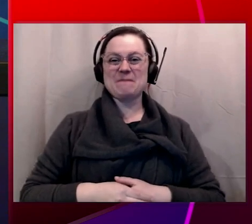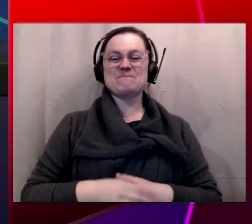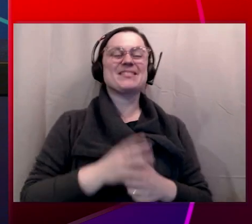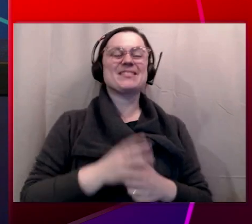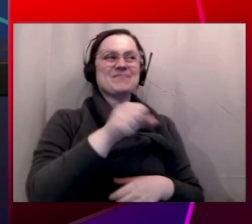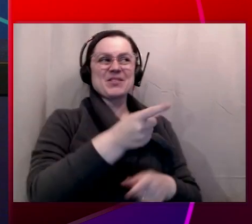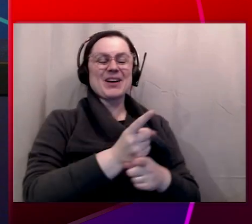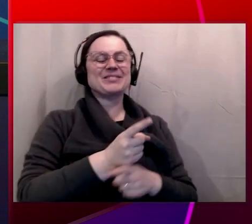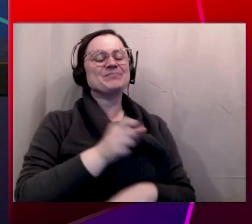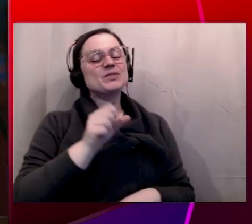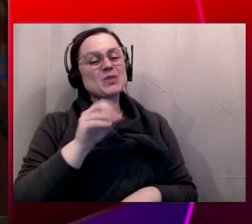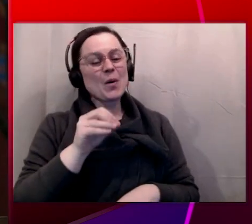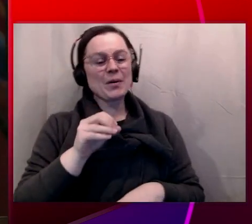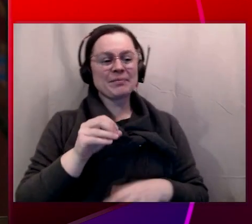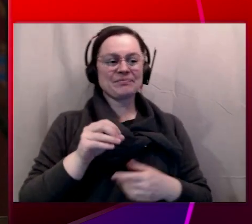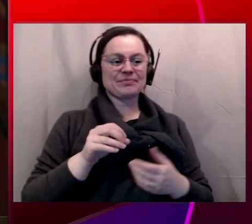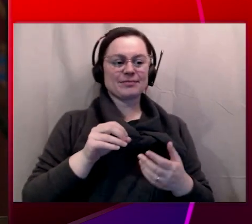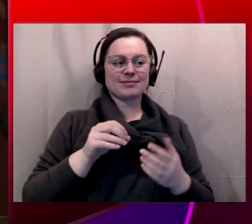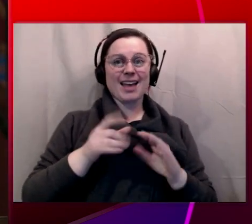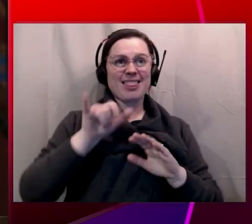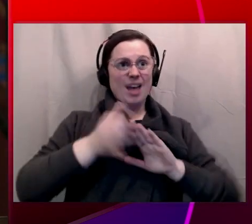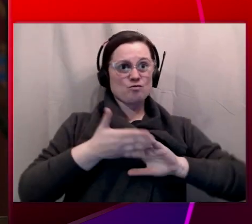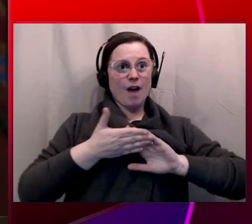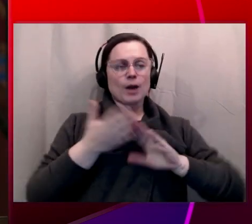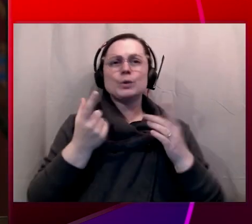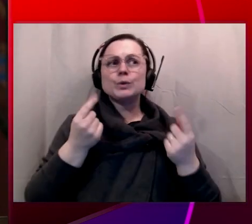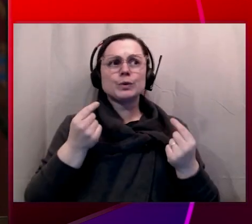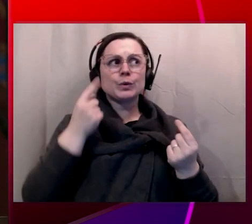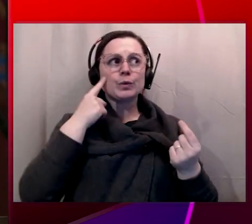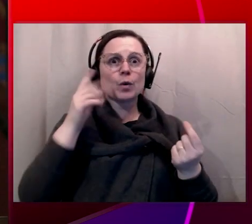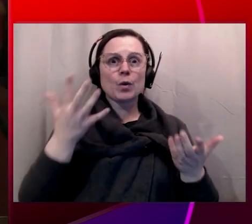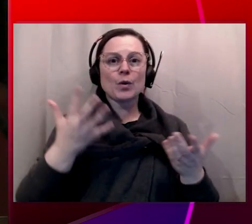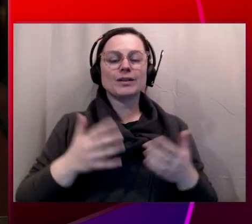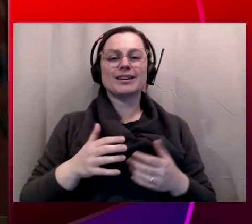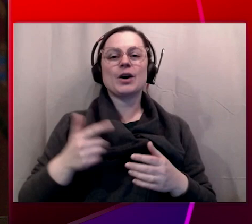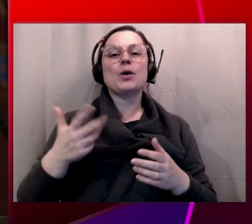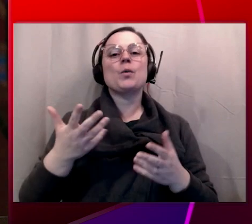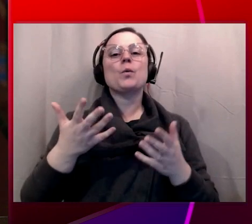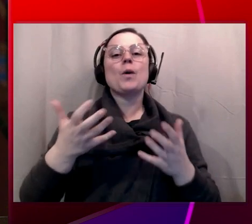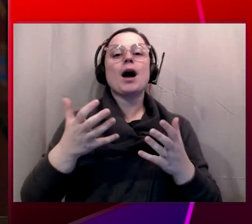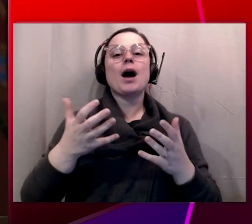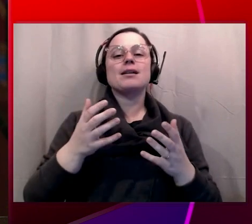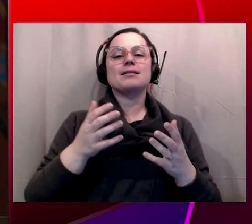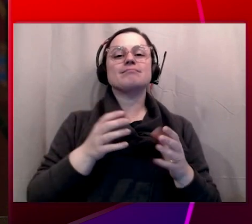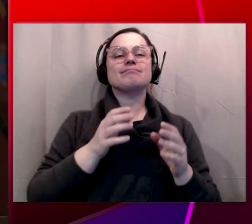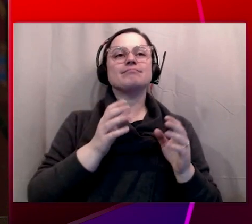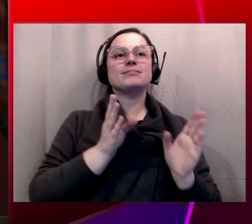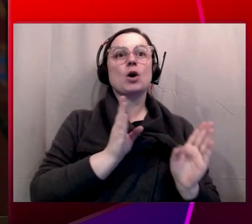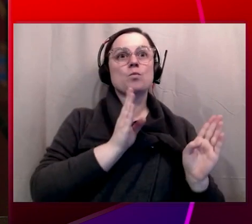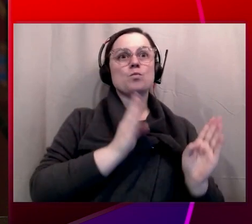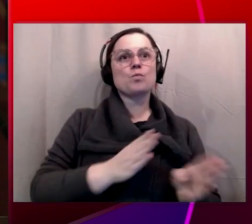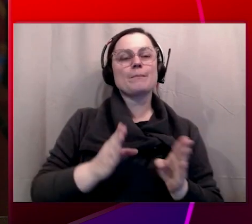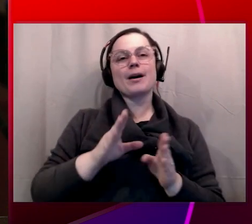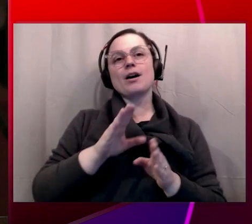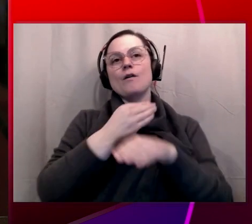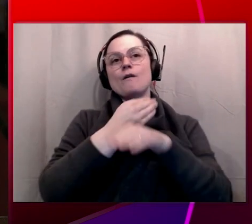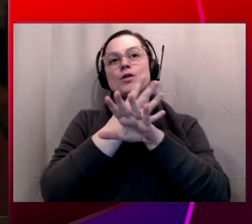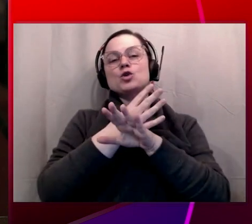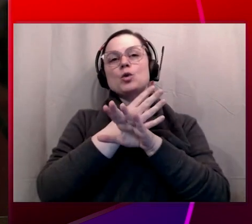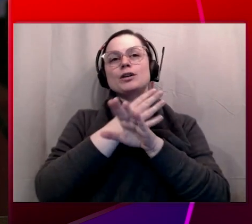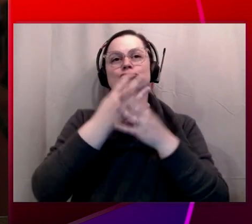And the purpose of this run was to prepare a virtual screening